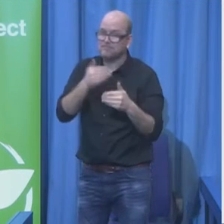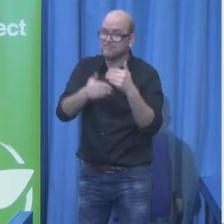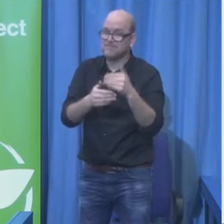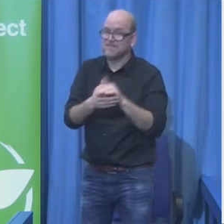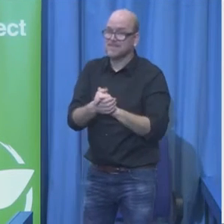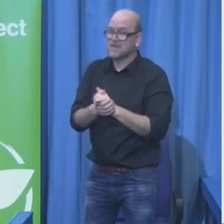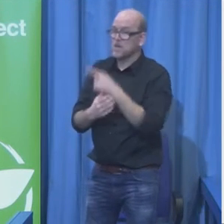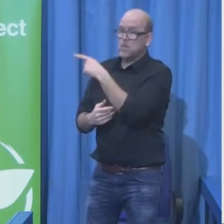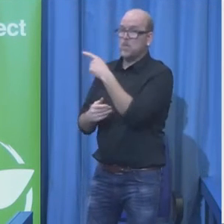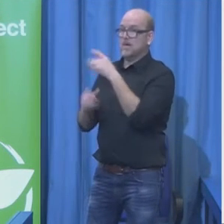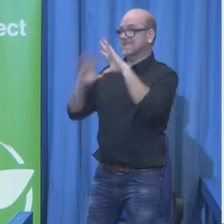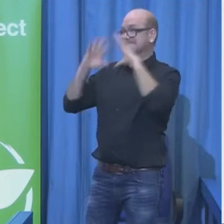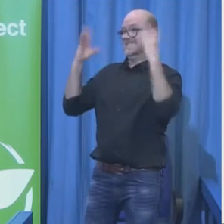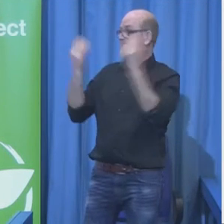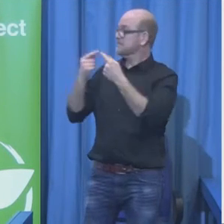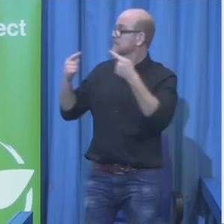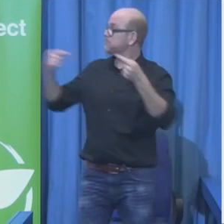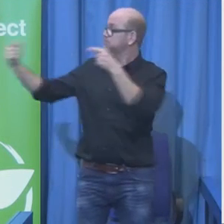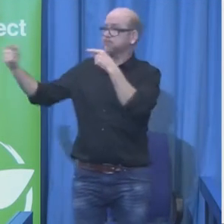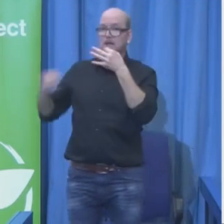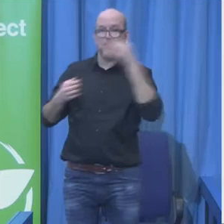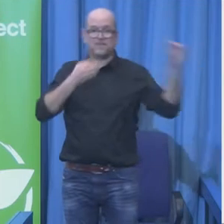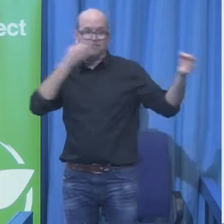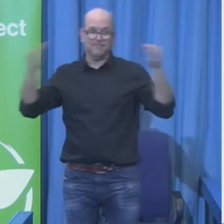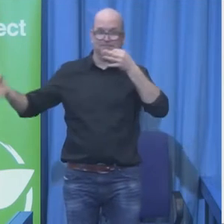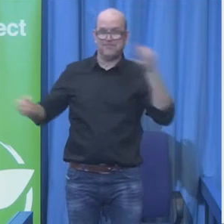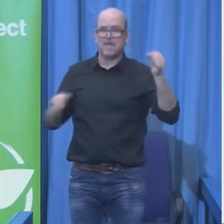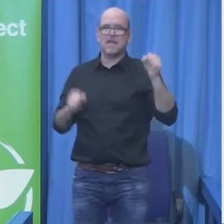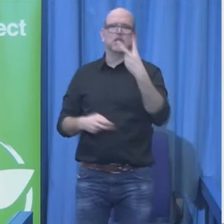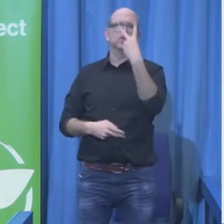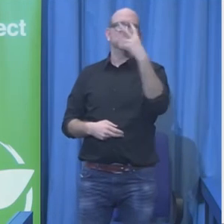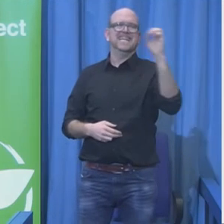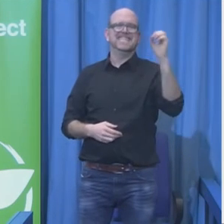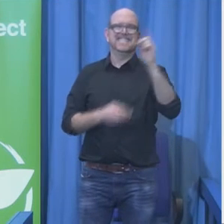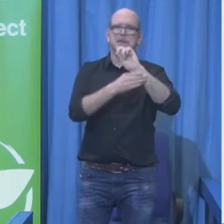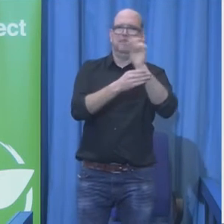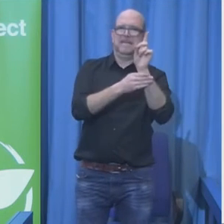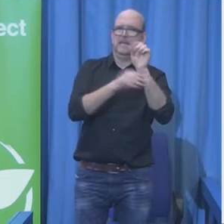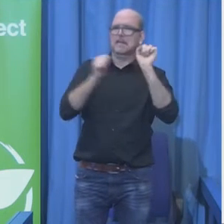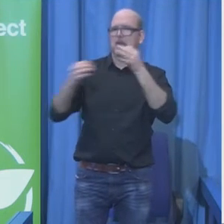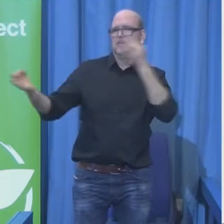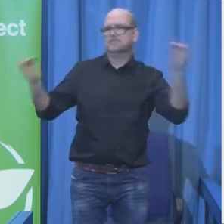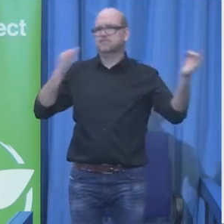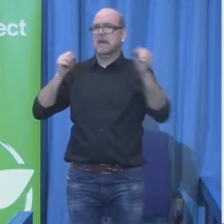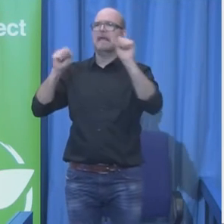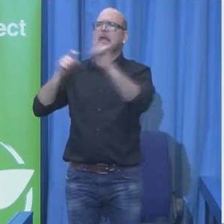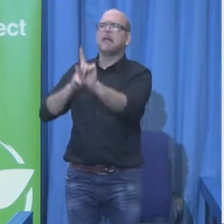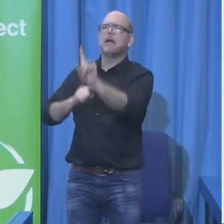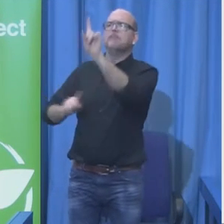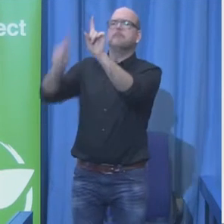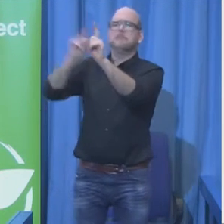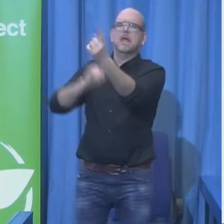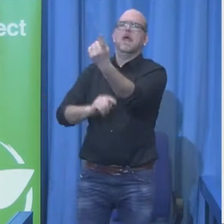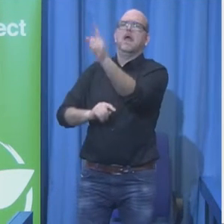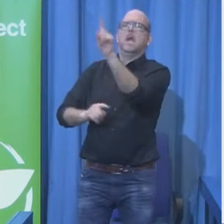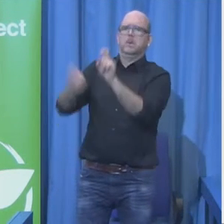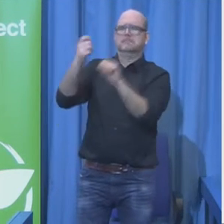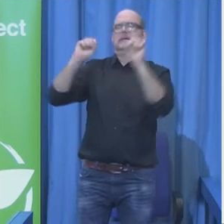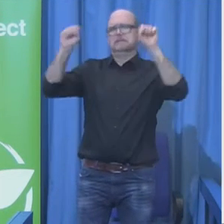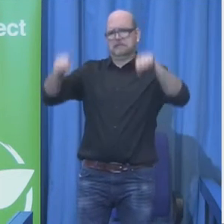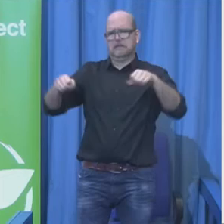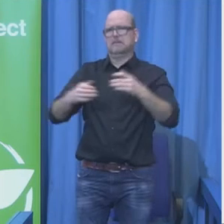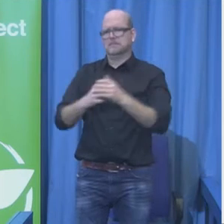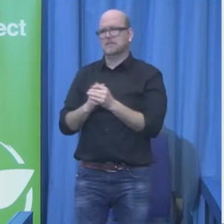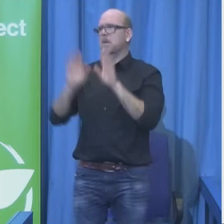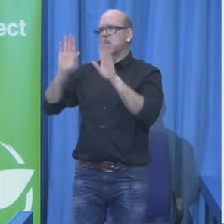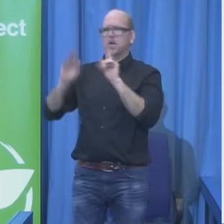some good and short, very short, questions or comments. But before that, I'm taking the liberty as moderator to ask a second